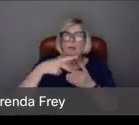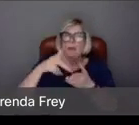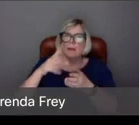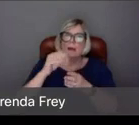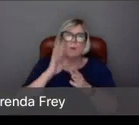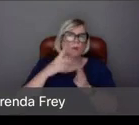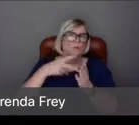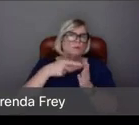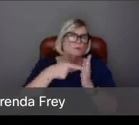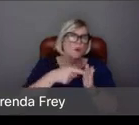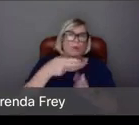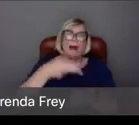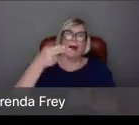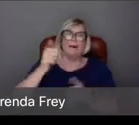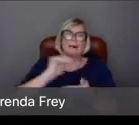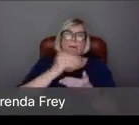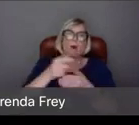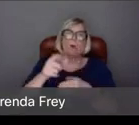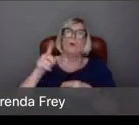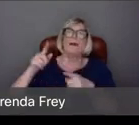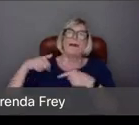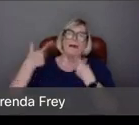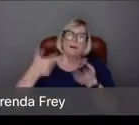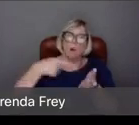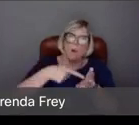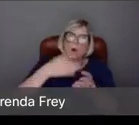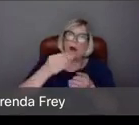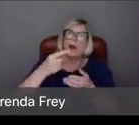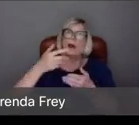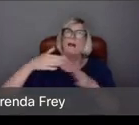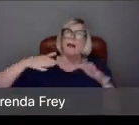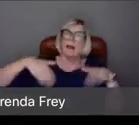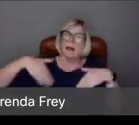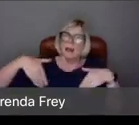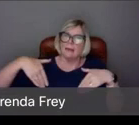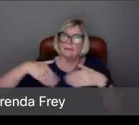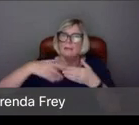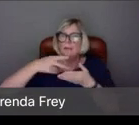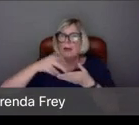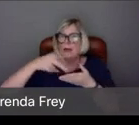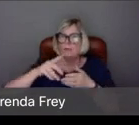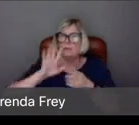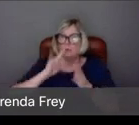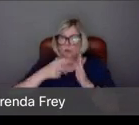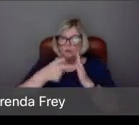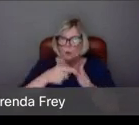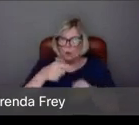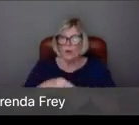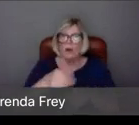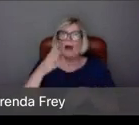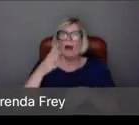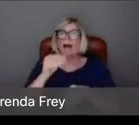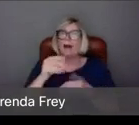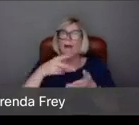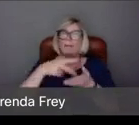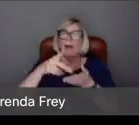highest amount you've ever owed. And any past due amounts will be on there. again, your credit limit. And then there's a payment